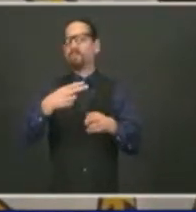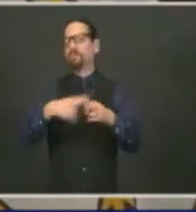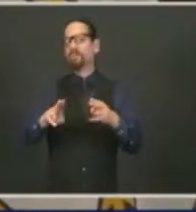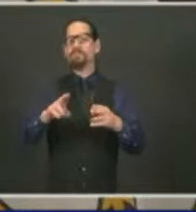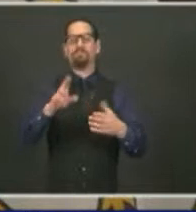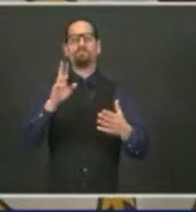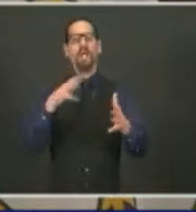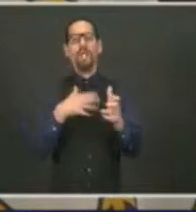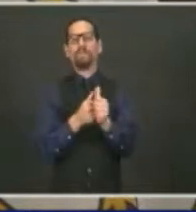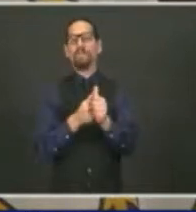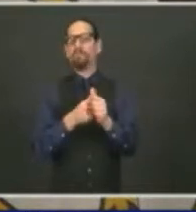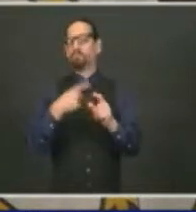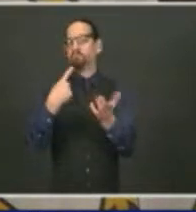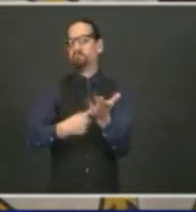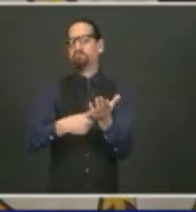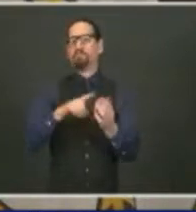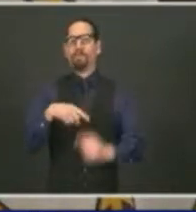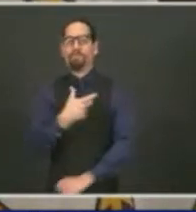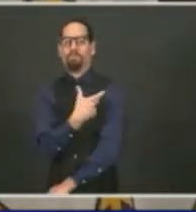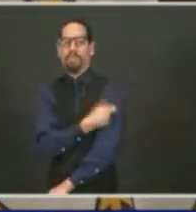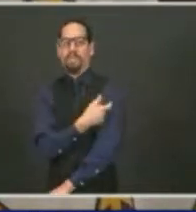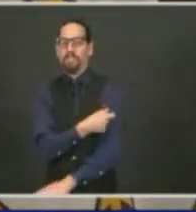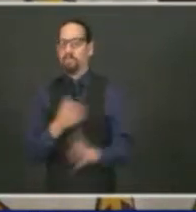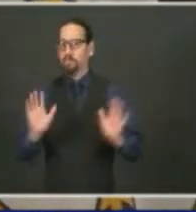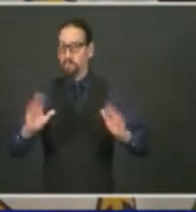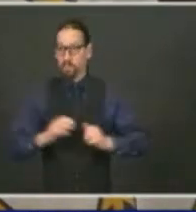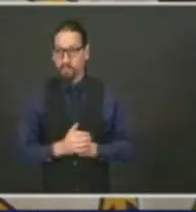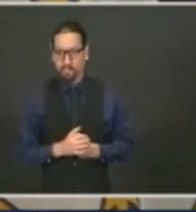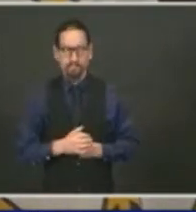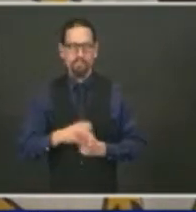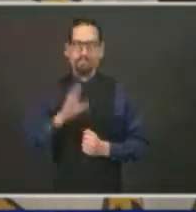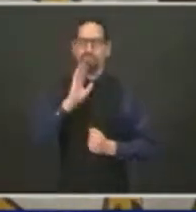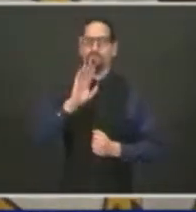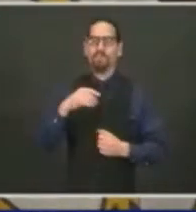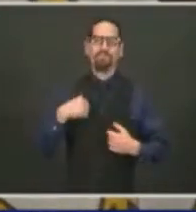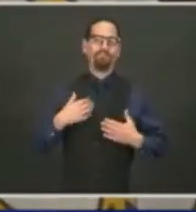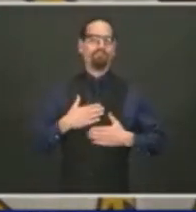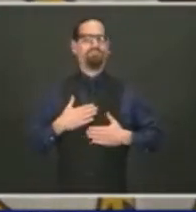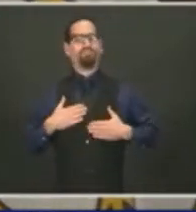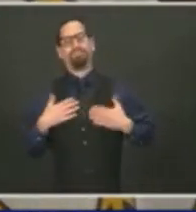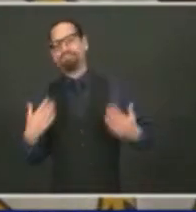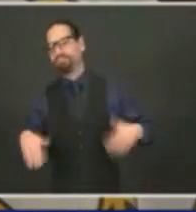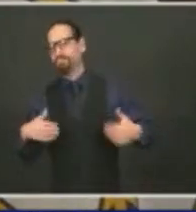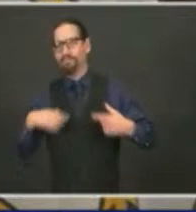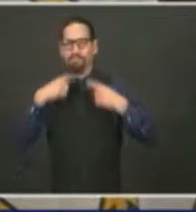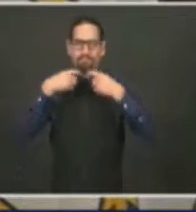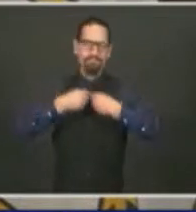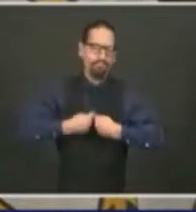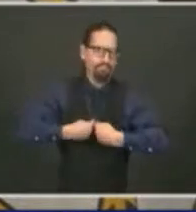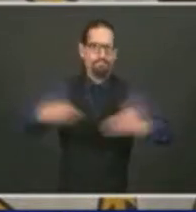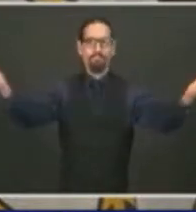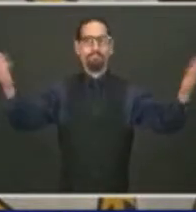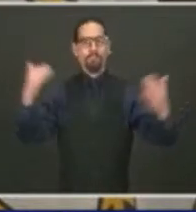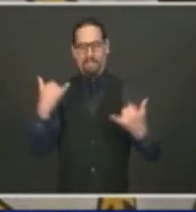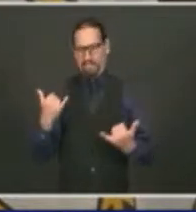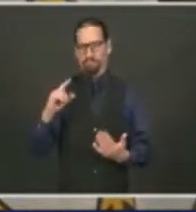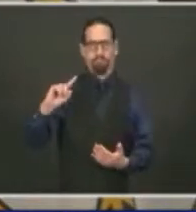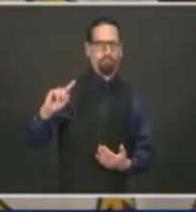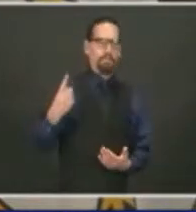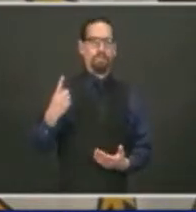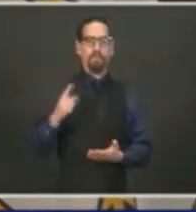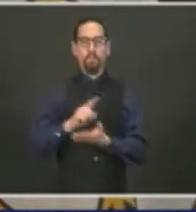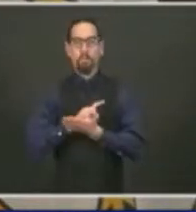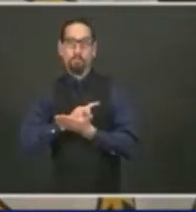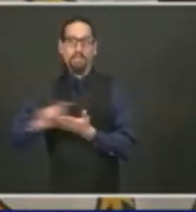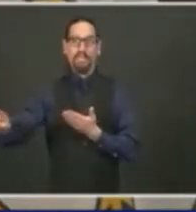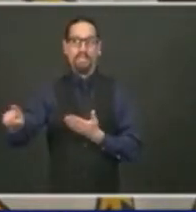efforts. I'm incredibly pleased to report that this has been an enormously successful first week in terms of vaccination. We're in an unprecedented